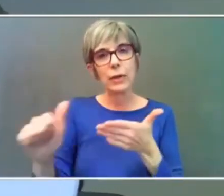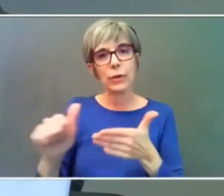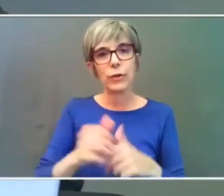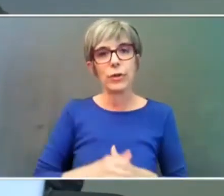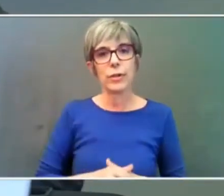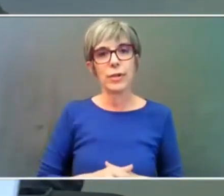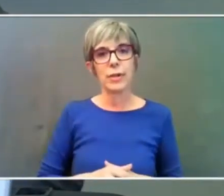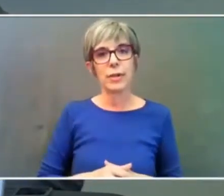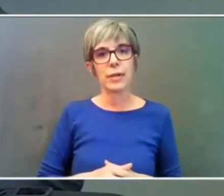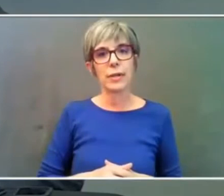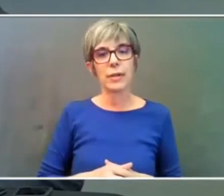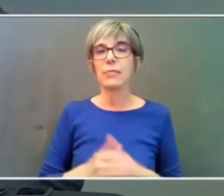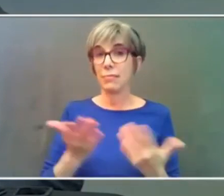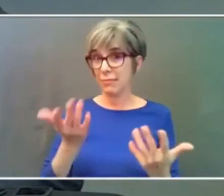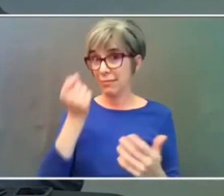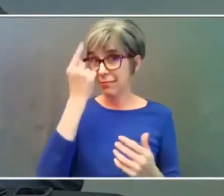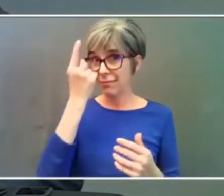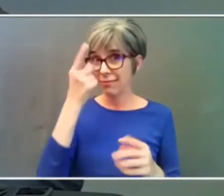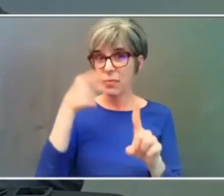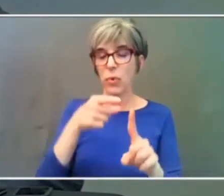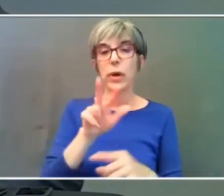Okay, so $37 million.